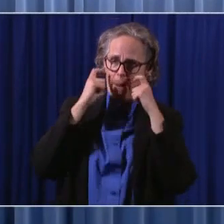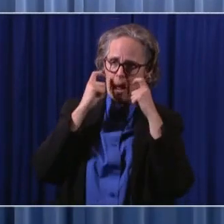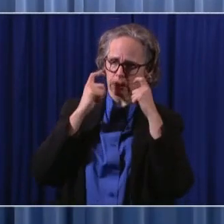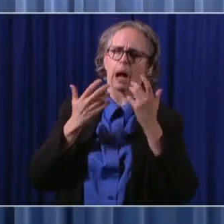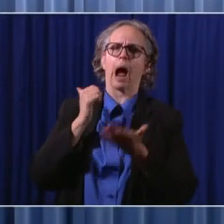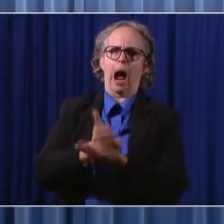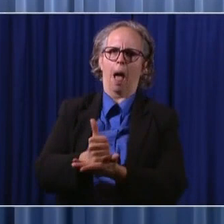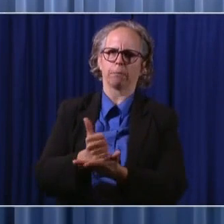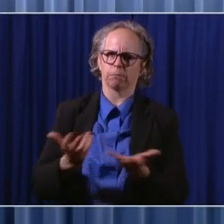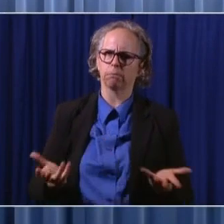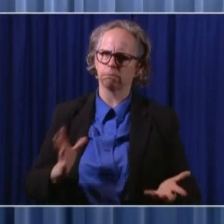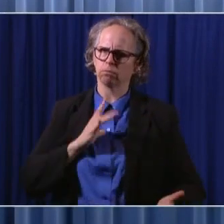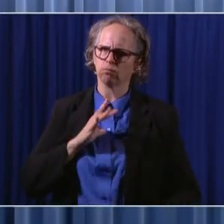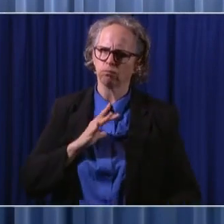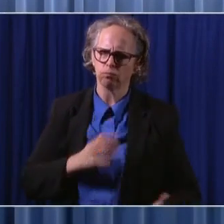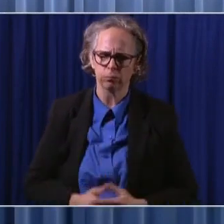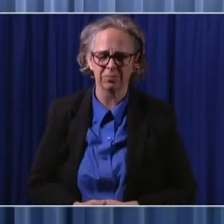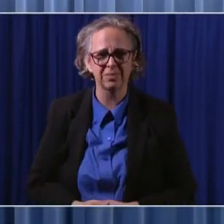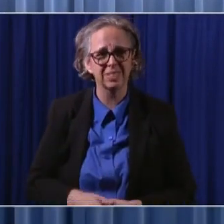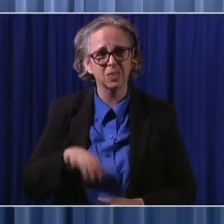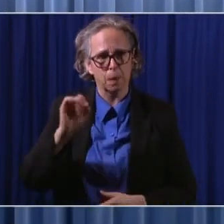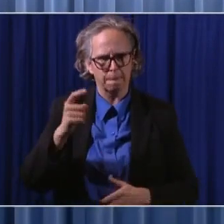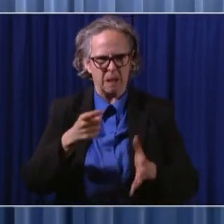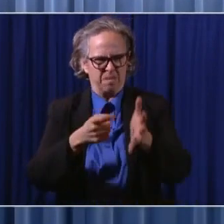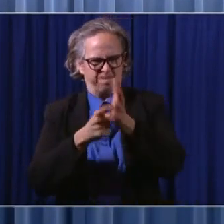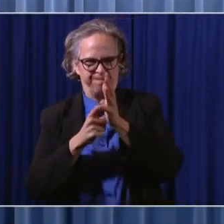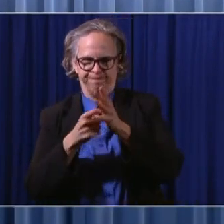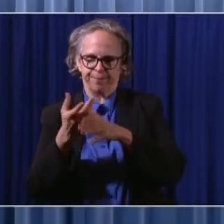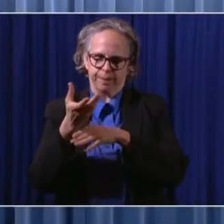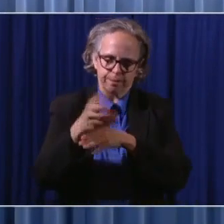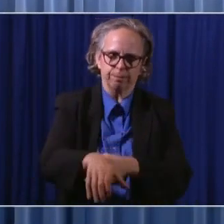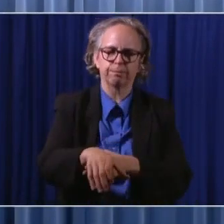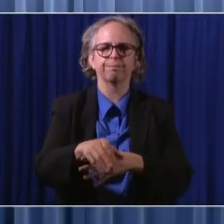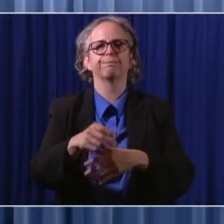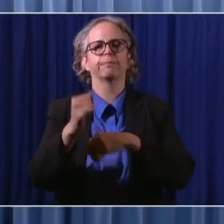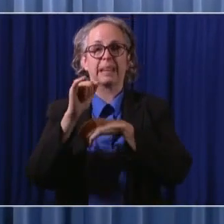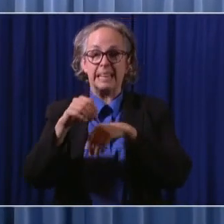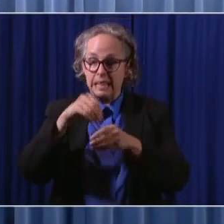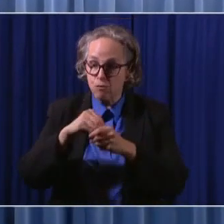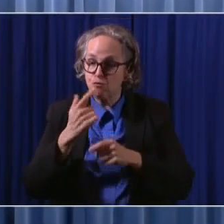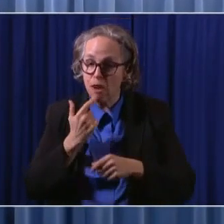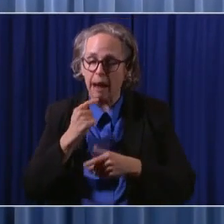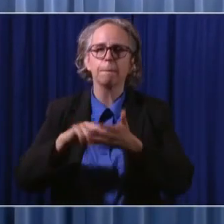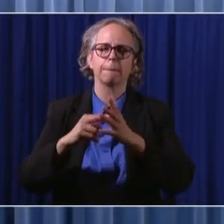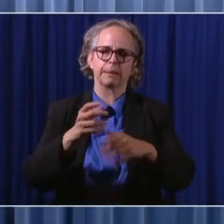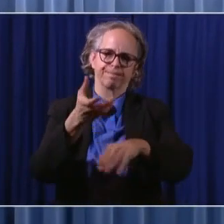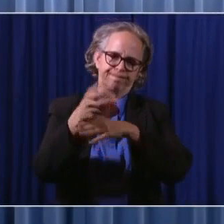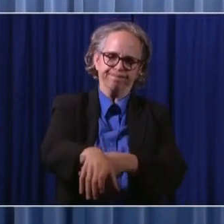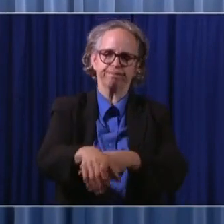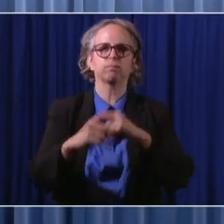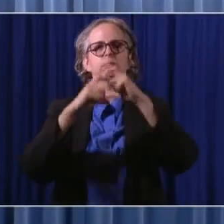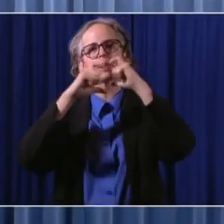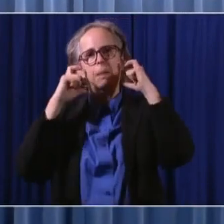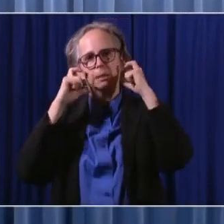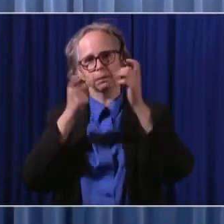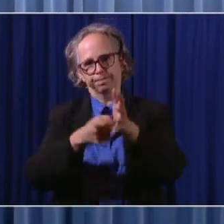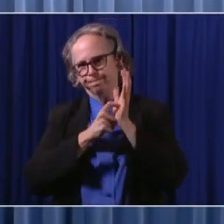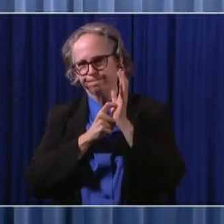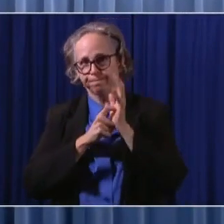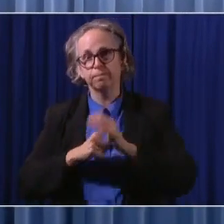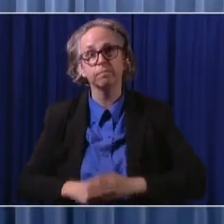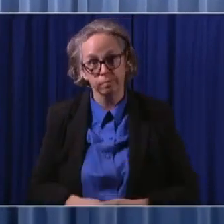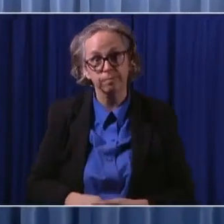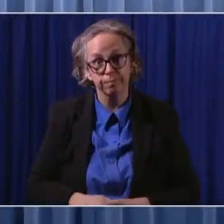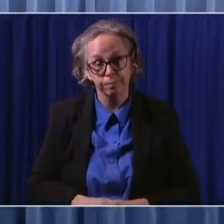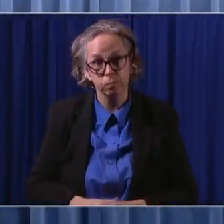But it is only going to be required in those 7 counties. Let me just highlight a little bit